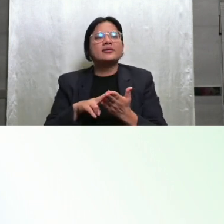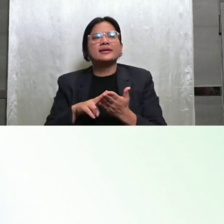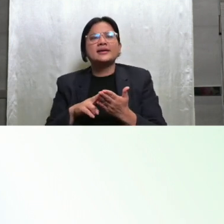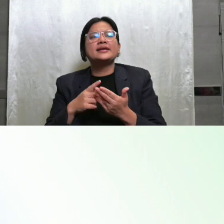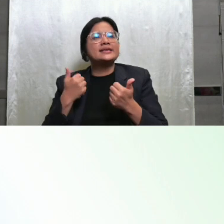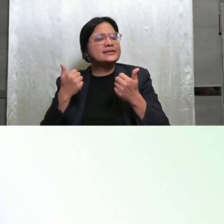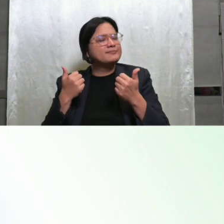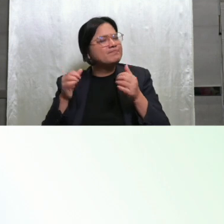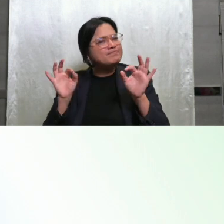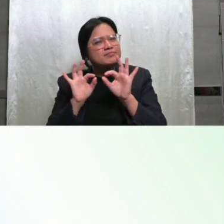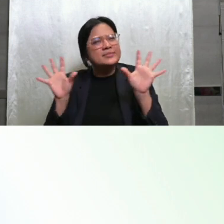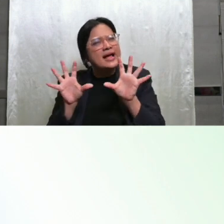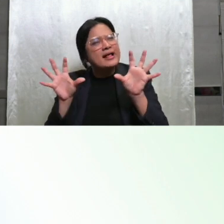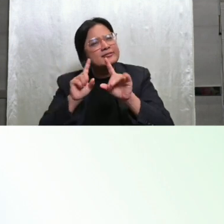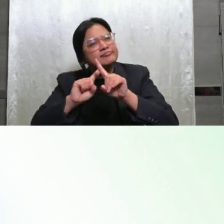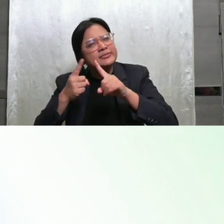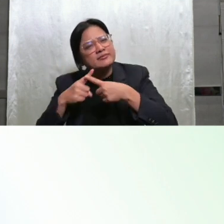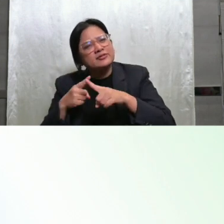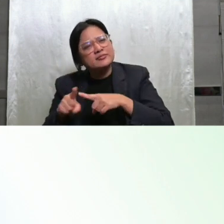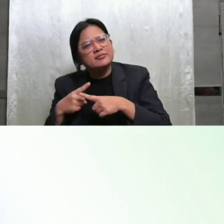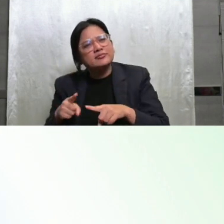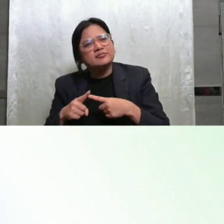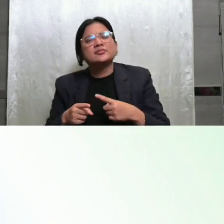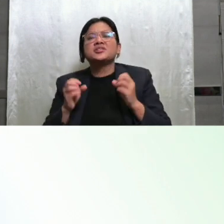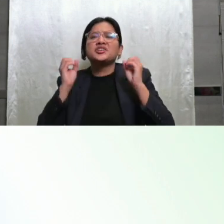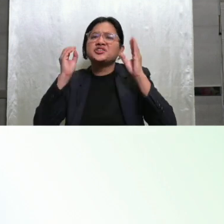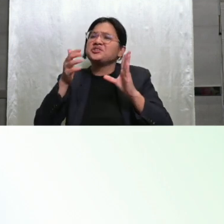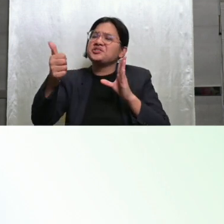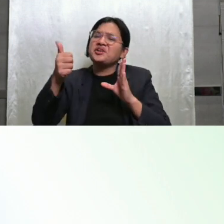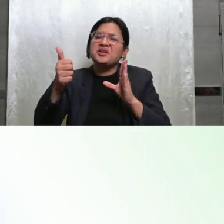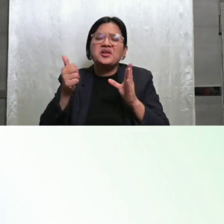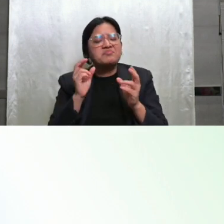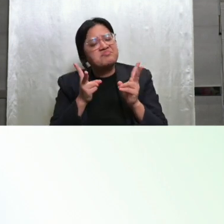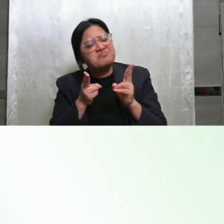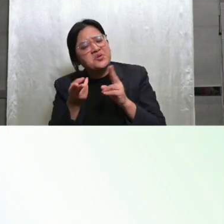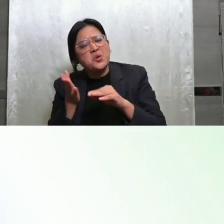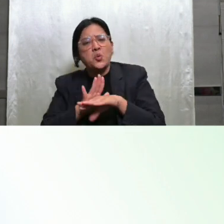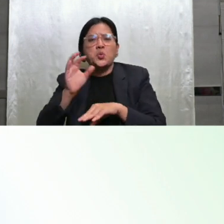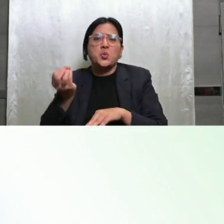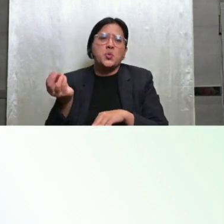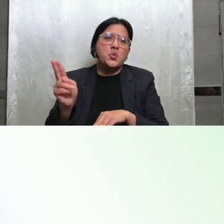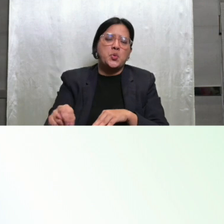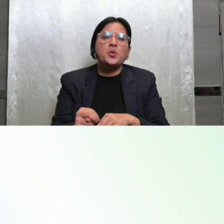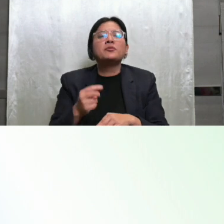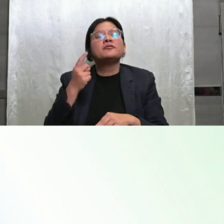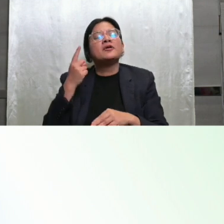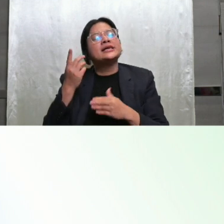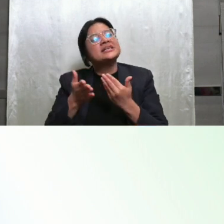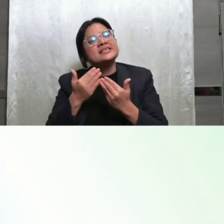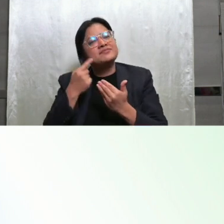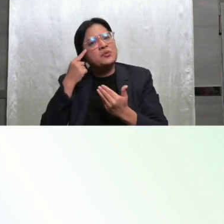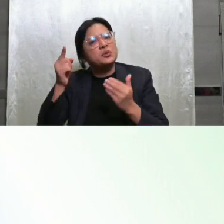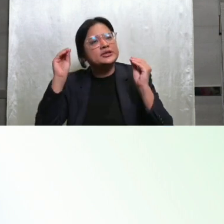have included generative AI APIs. So now you can simply give it a subject or a topic, you get a